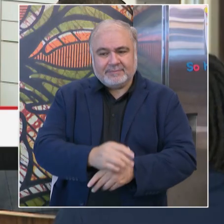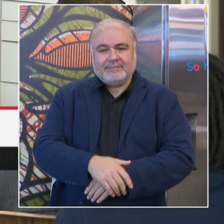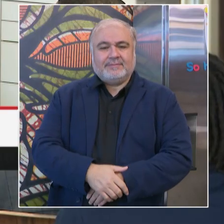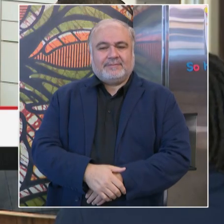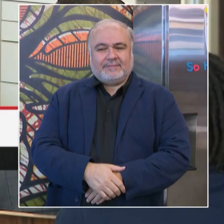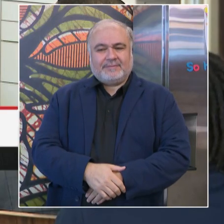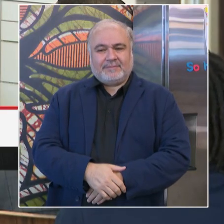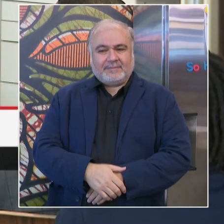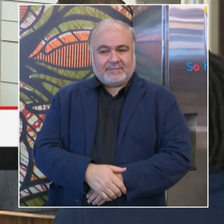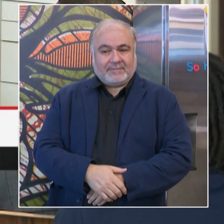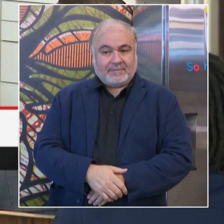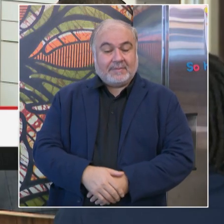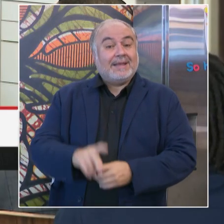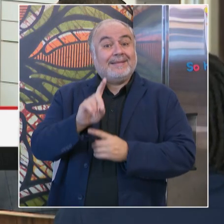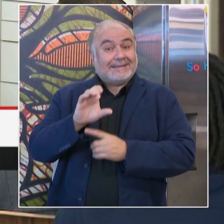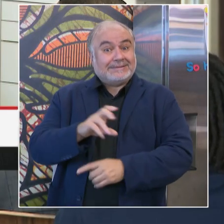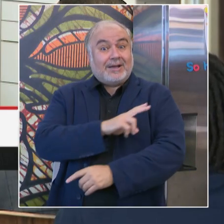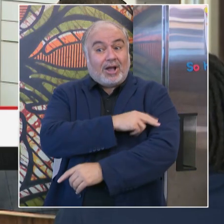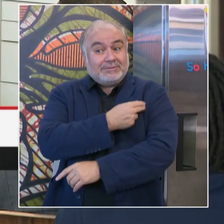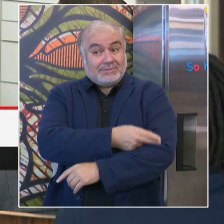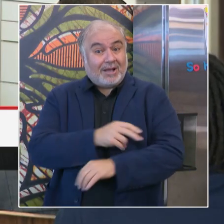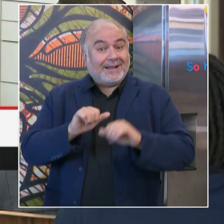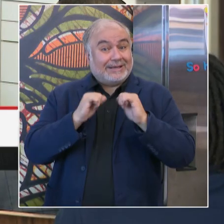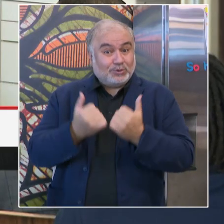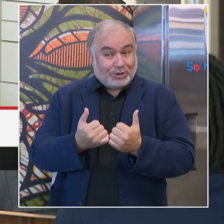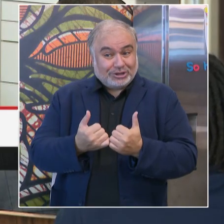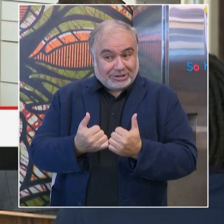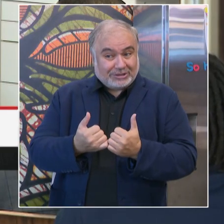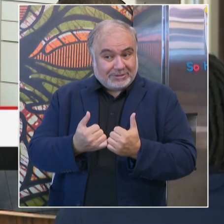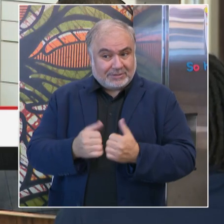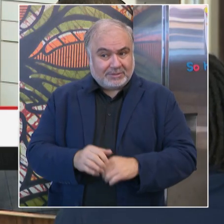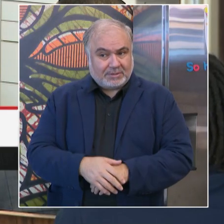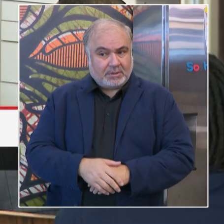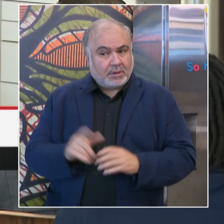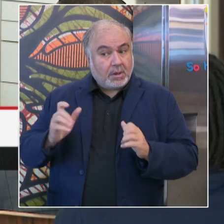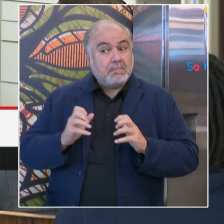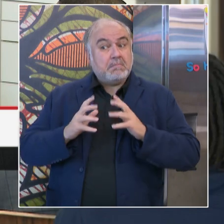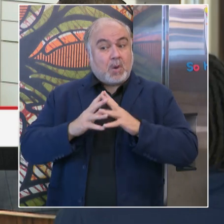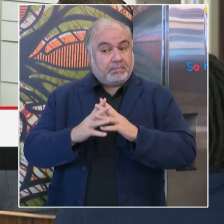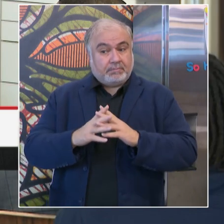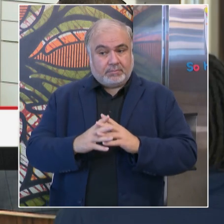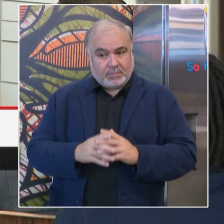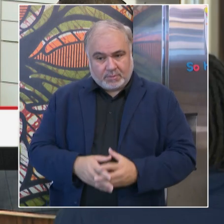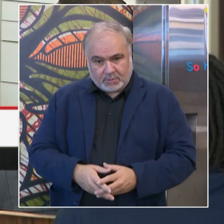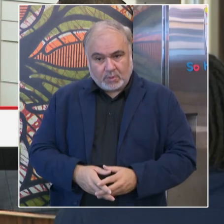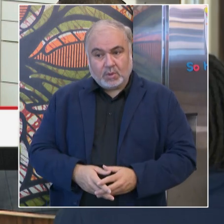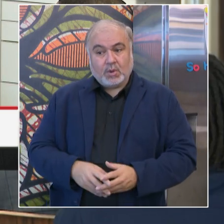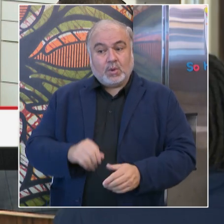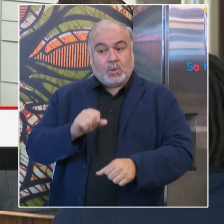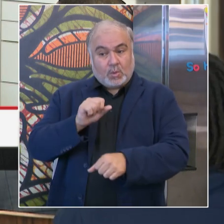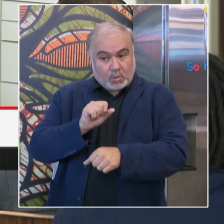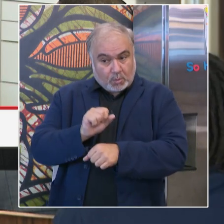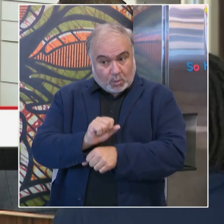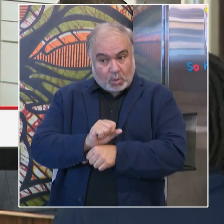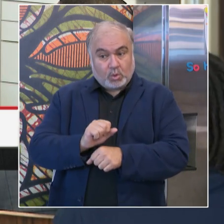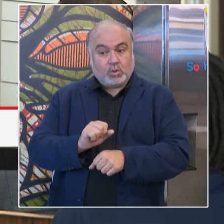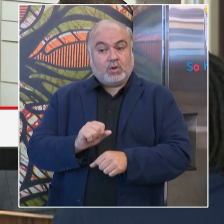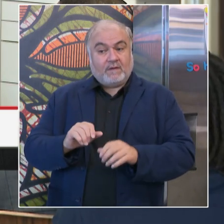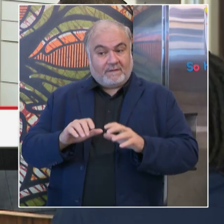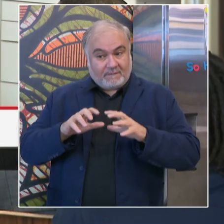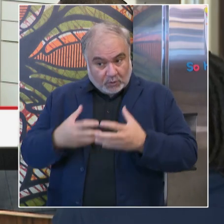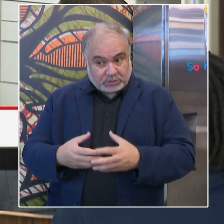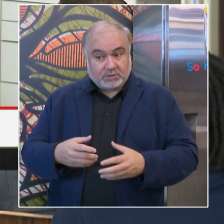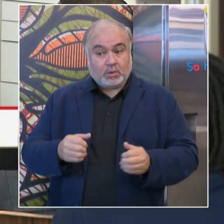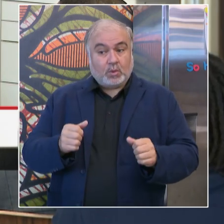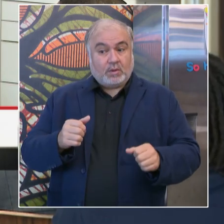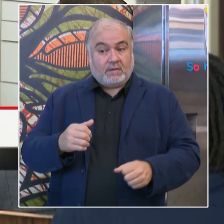the DC Hospital Association launched the DC Healthcare Workforce Partnership 5 years ago. It's hard to believe. 5 years ago, we launched our partnership. And